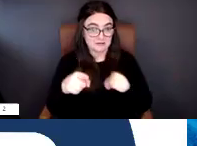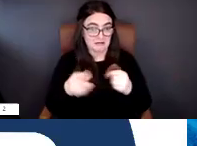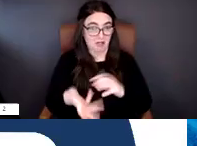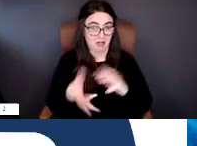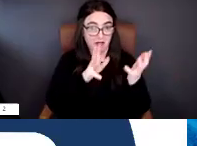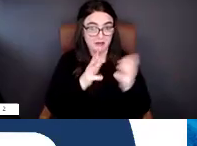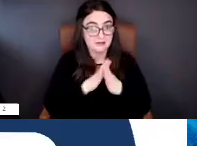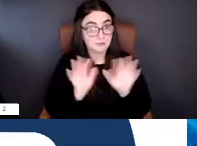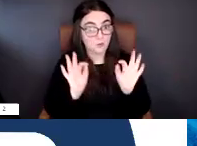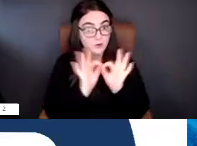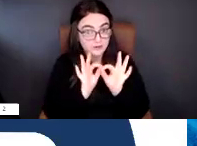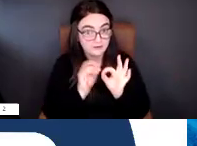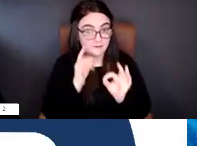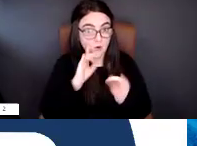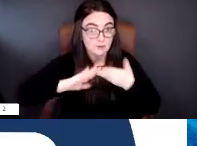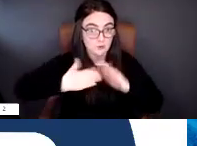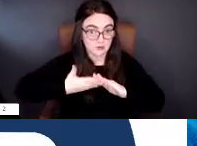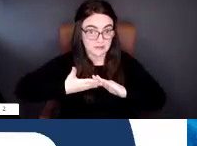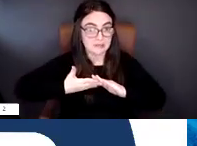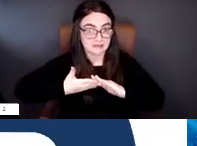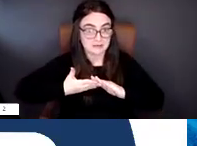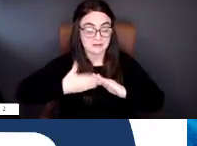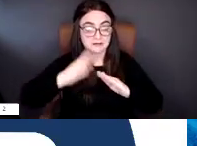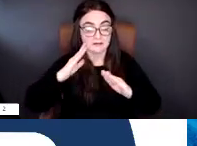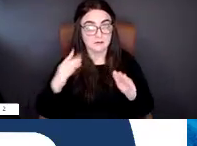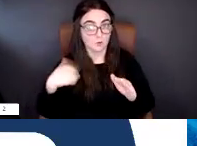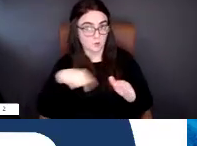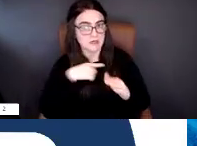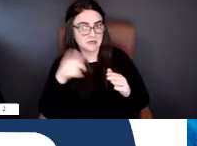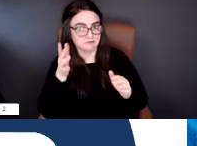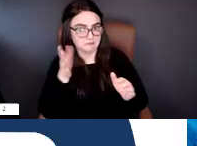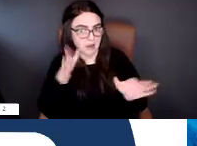we really, in the updated version of the toolkit, there's